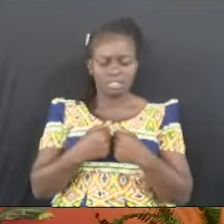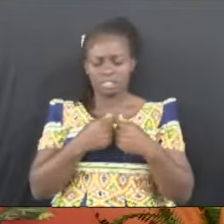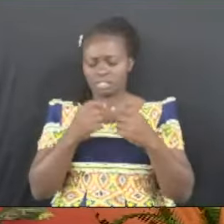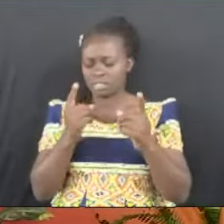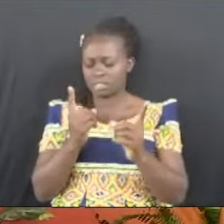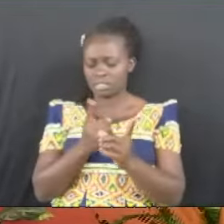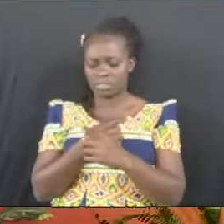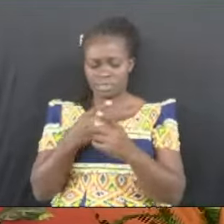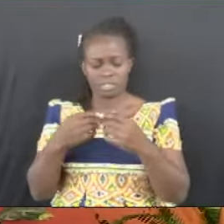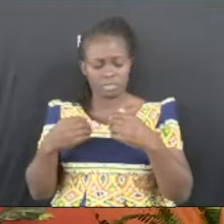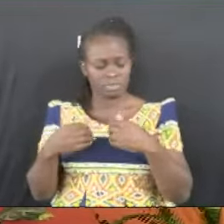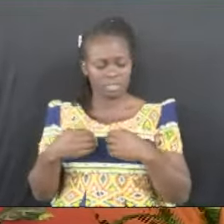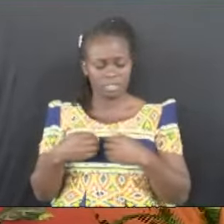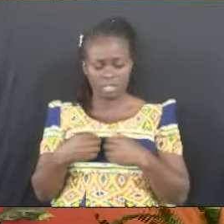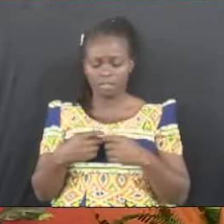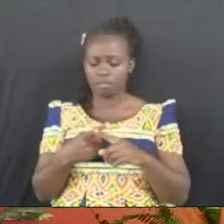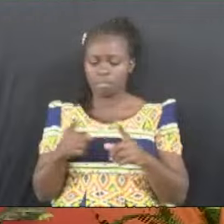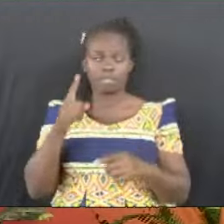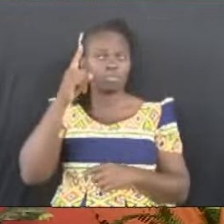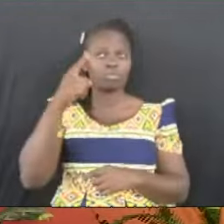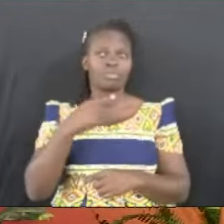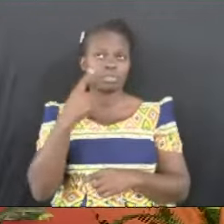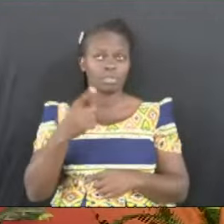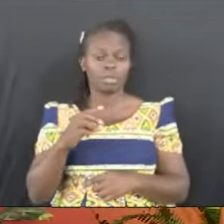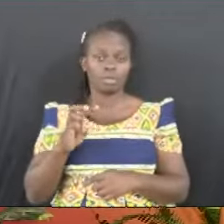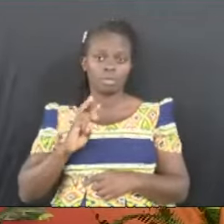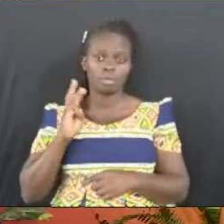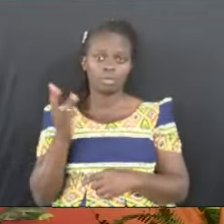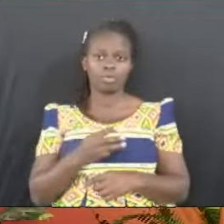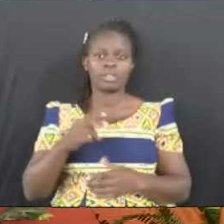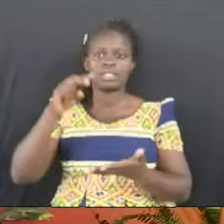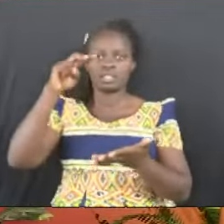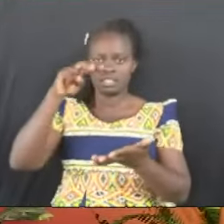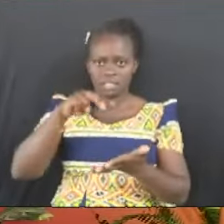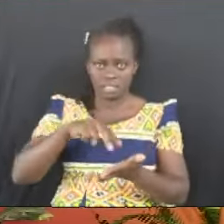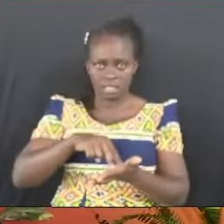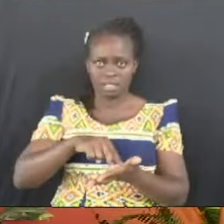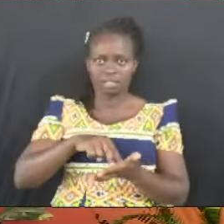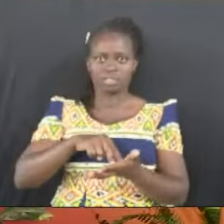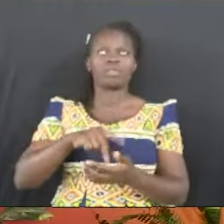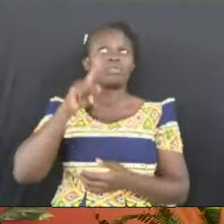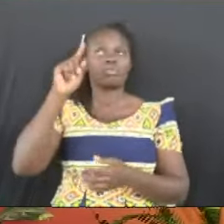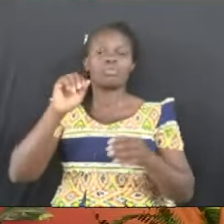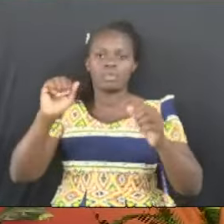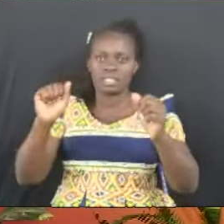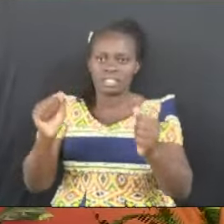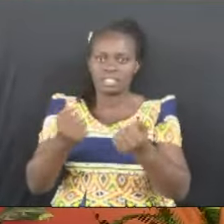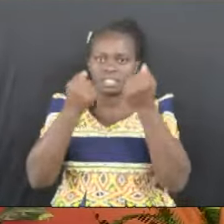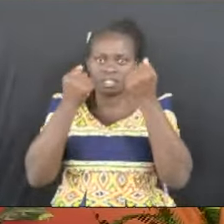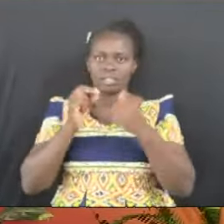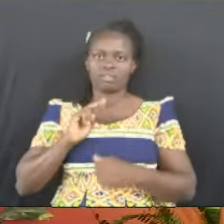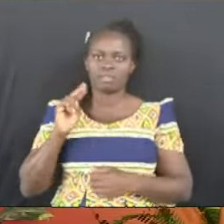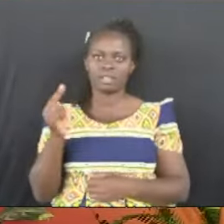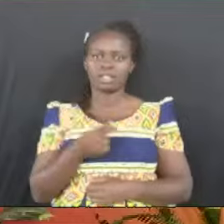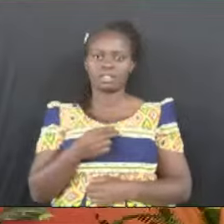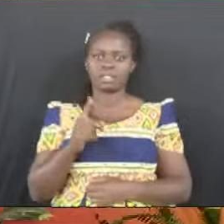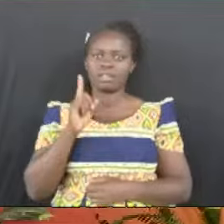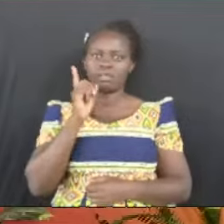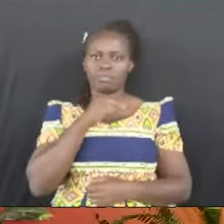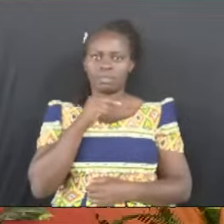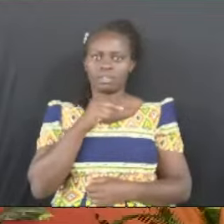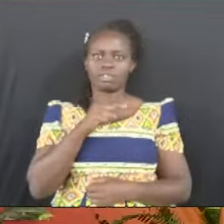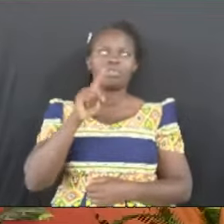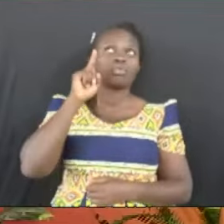you have said, be comforted. I have saved you. And I am